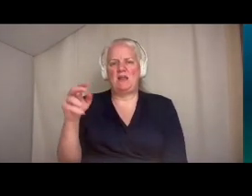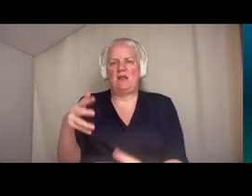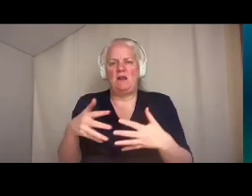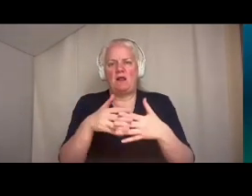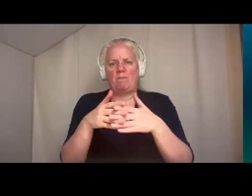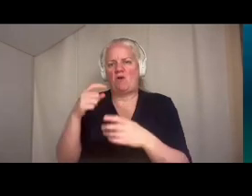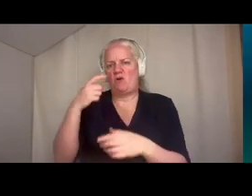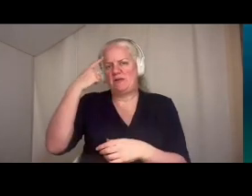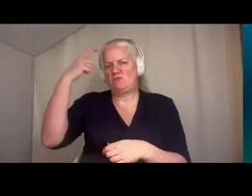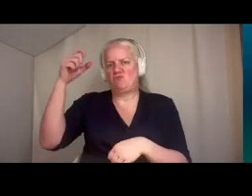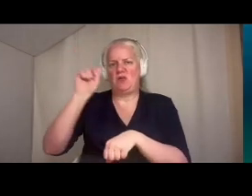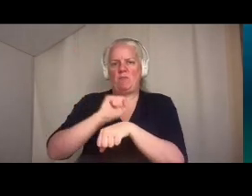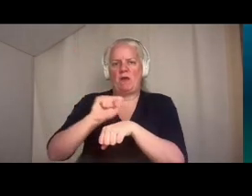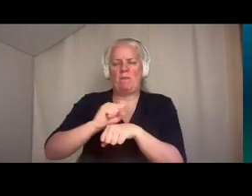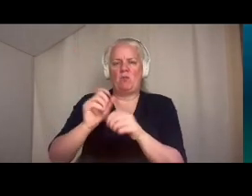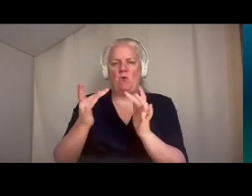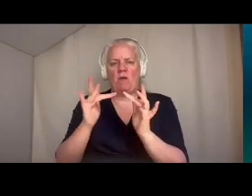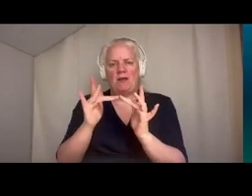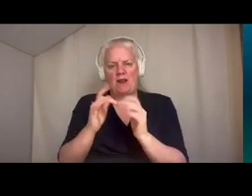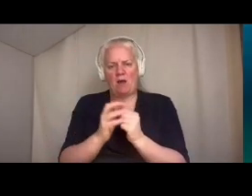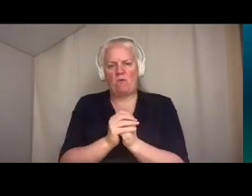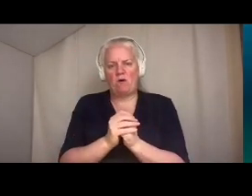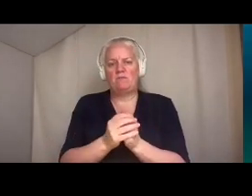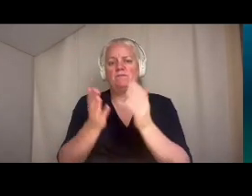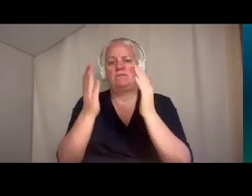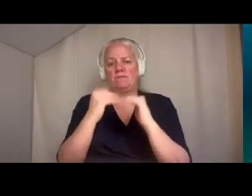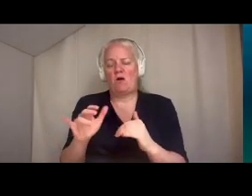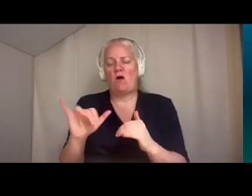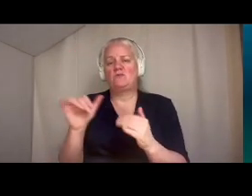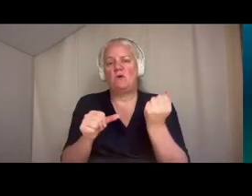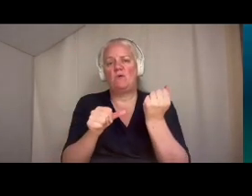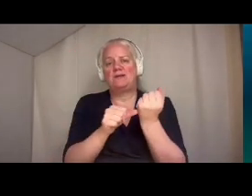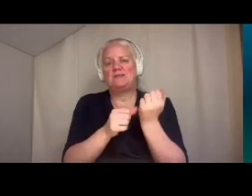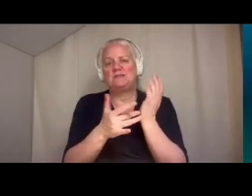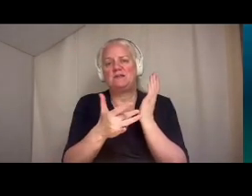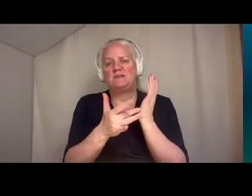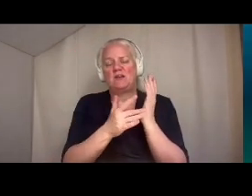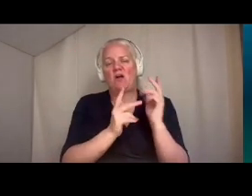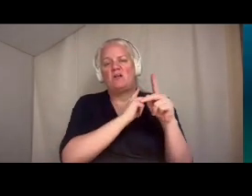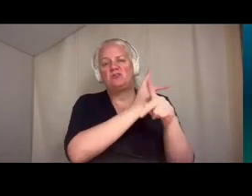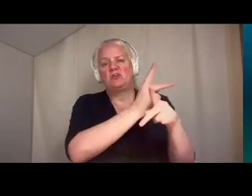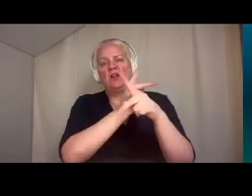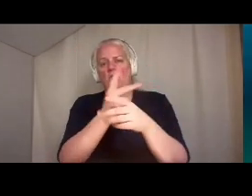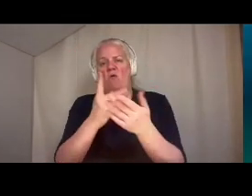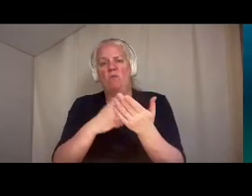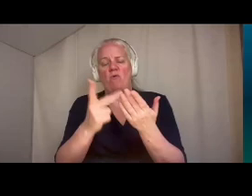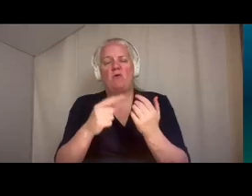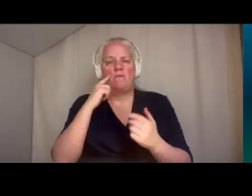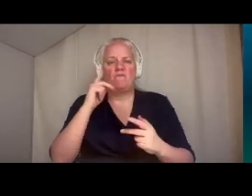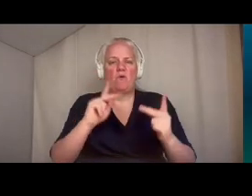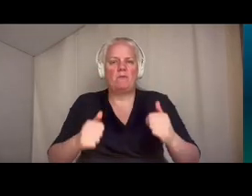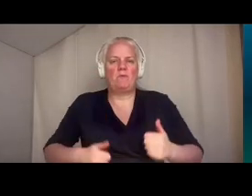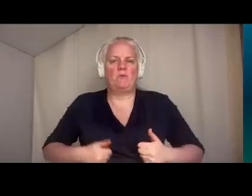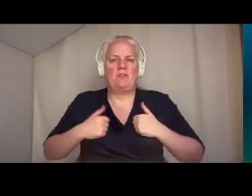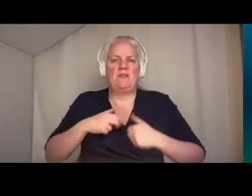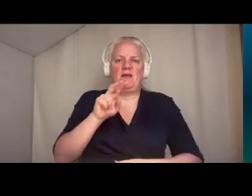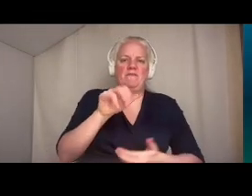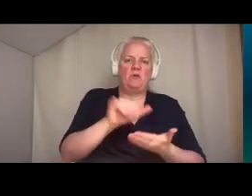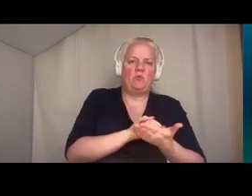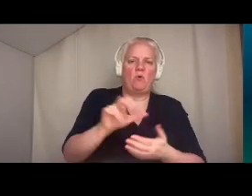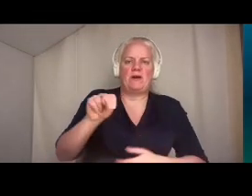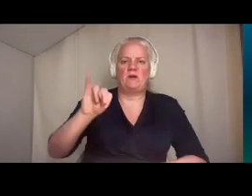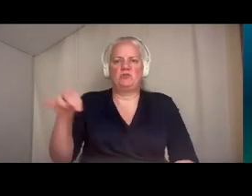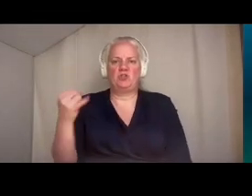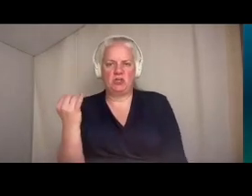Network. There is an assistive technology loan program for residents of New York and New Jersey. The